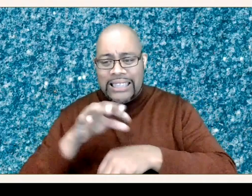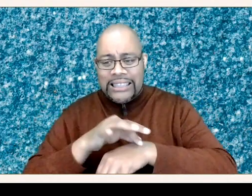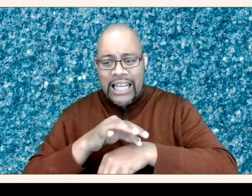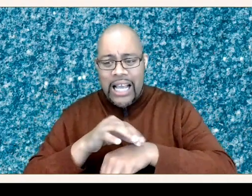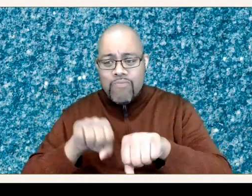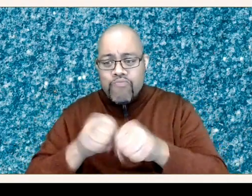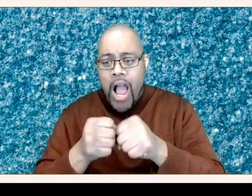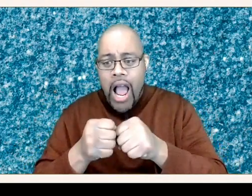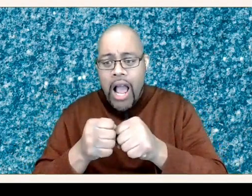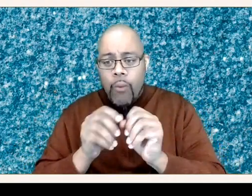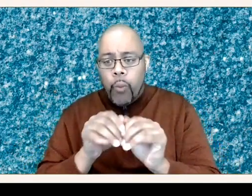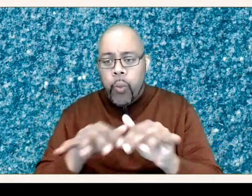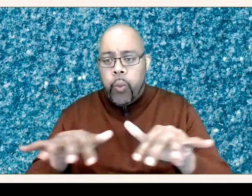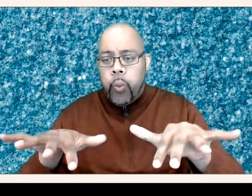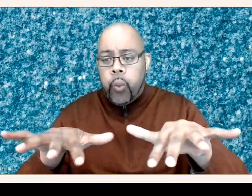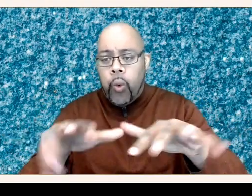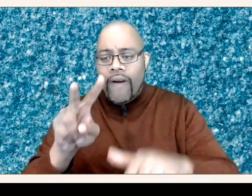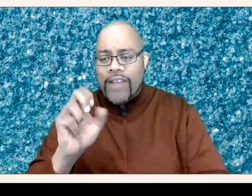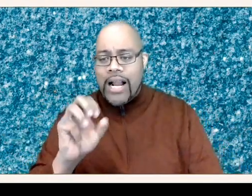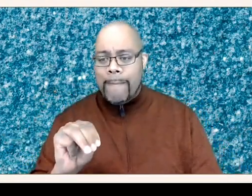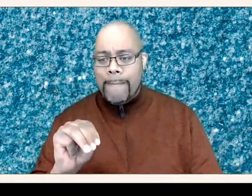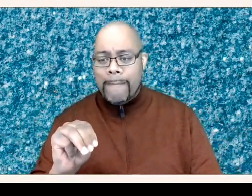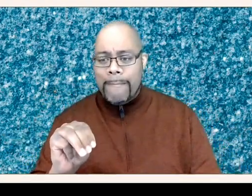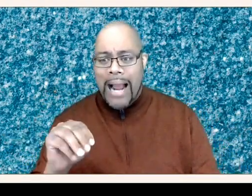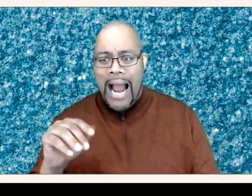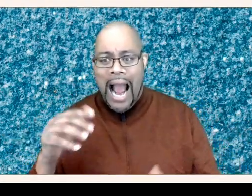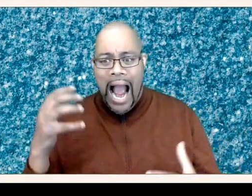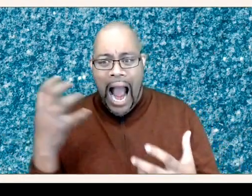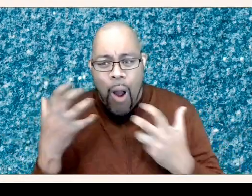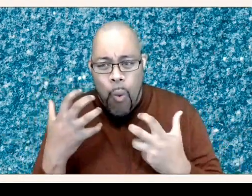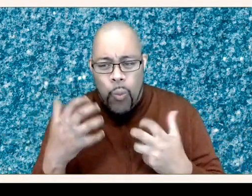skin, breaks off, releasing venom. Ouch!